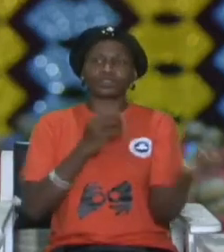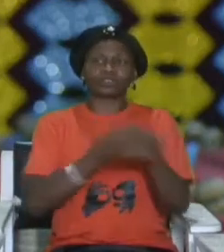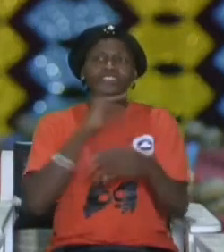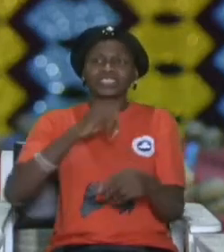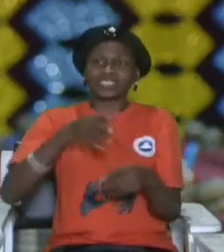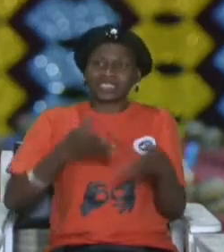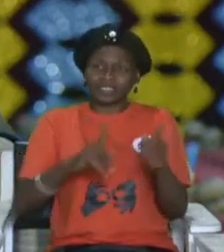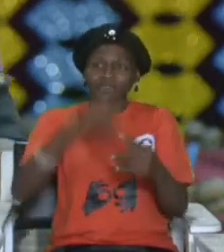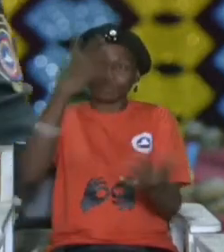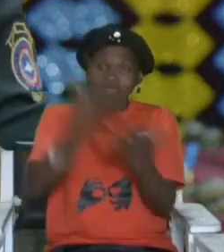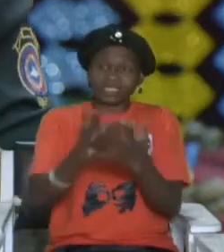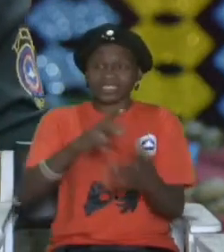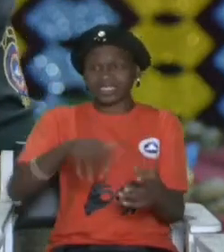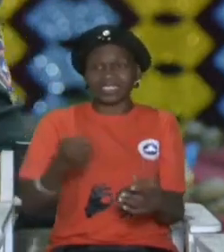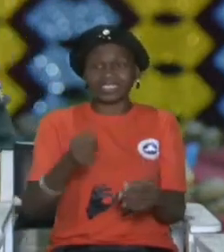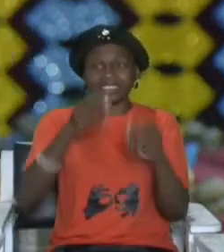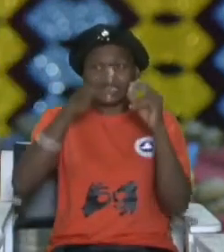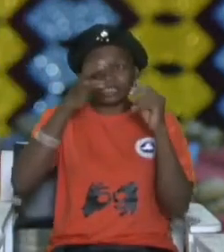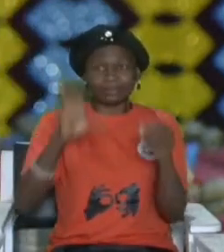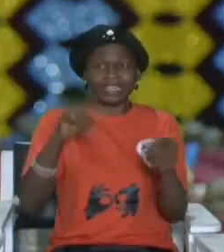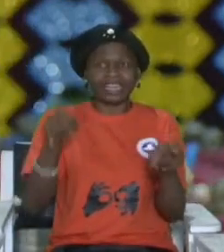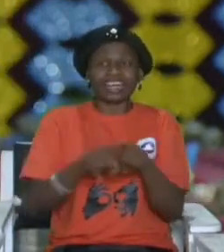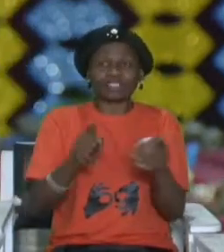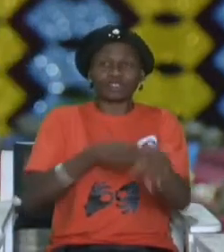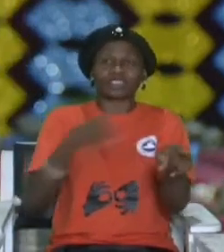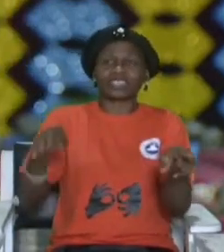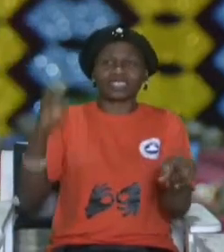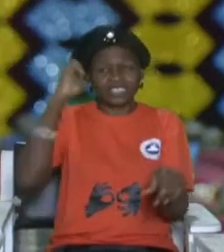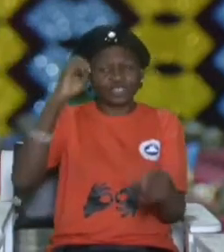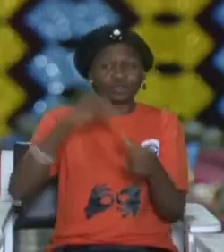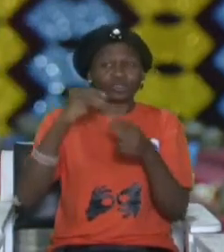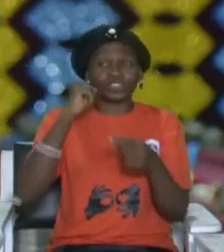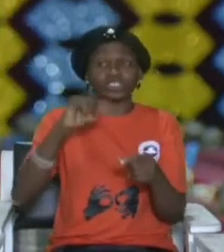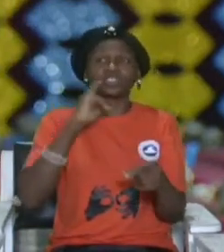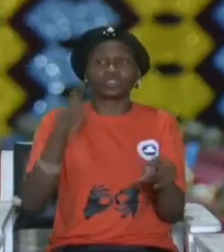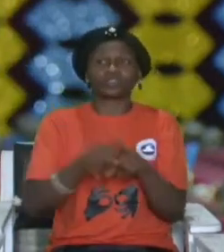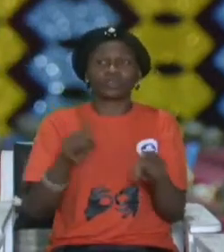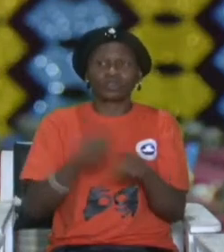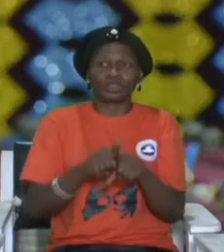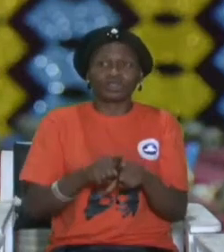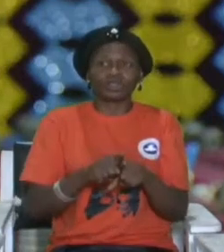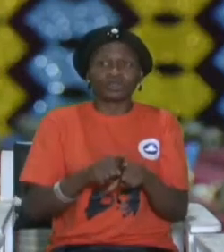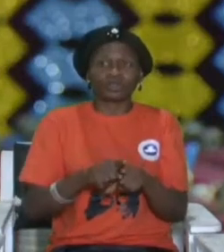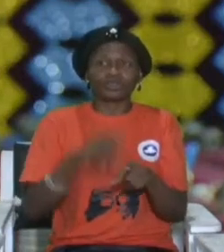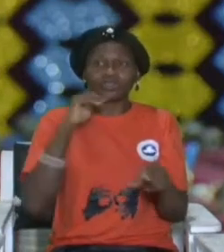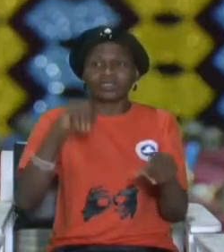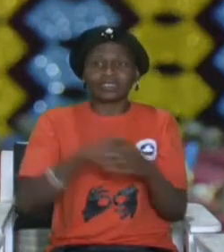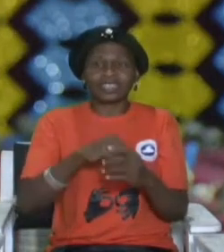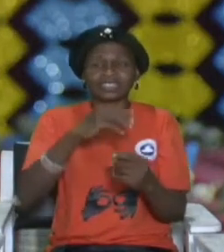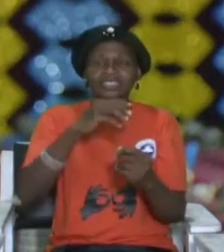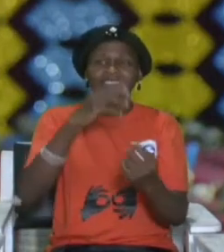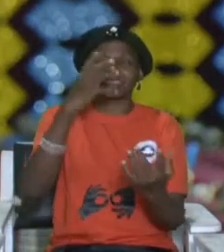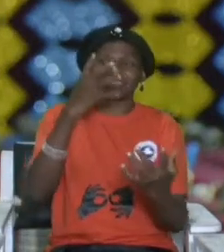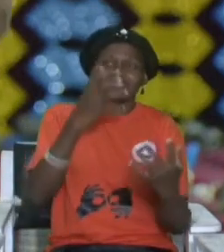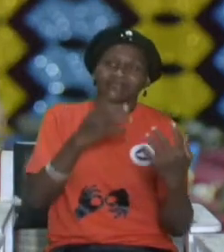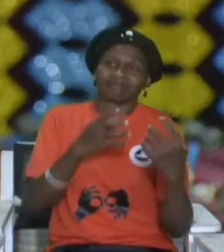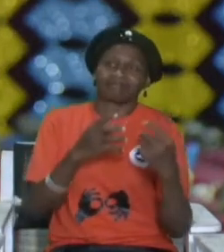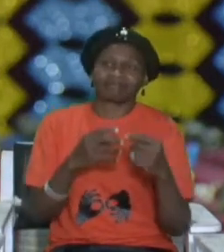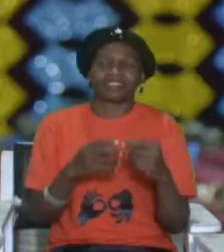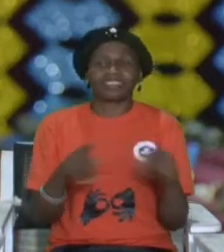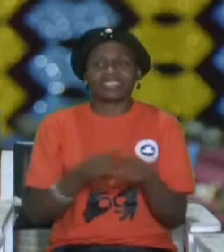any criminal as long as he or she is also backing that arrest with firepower, like